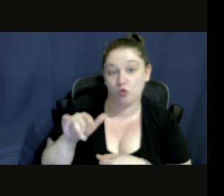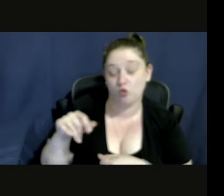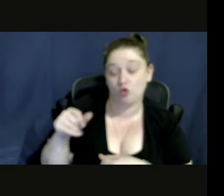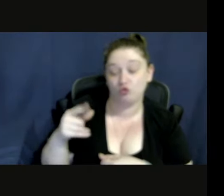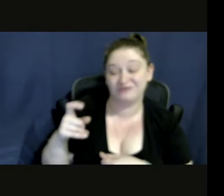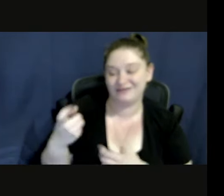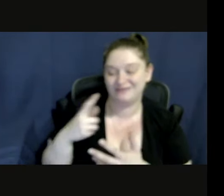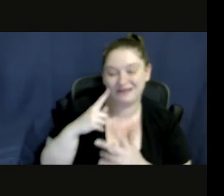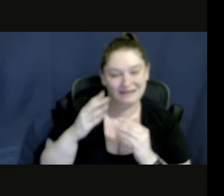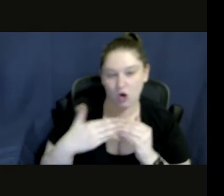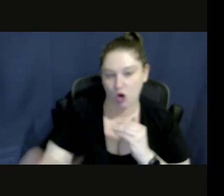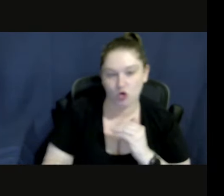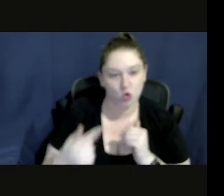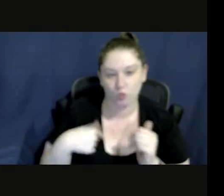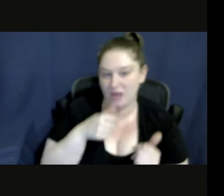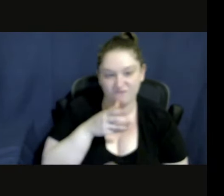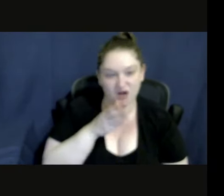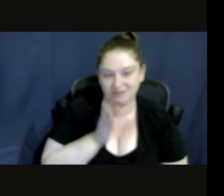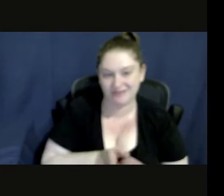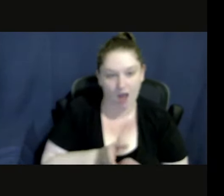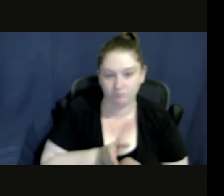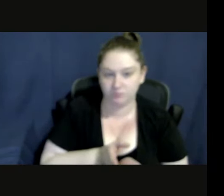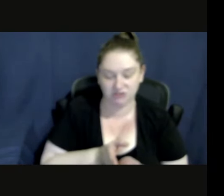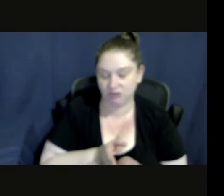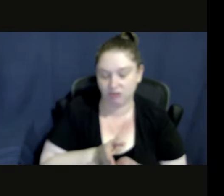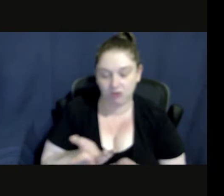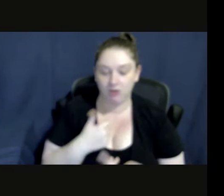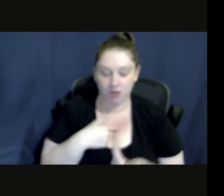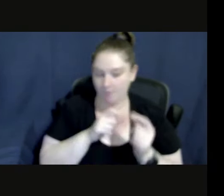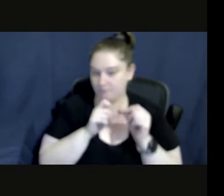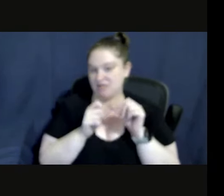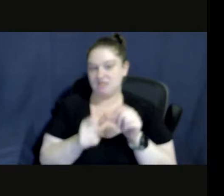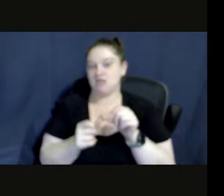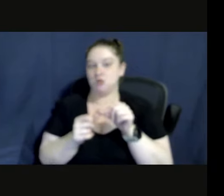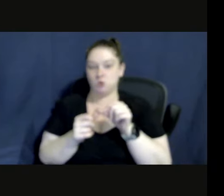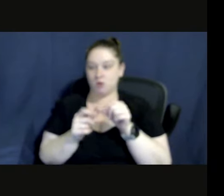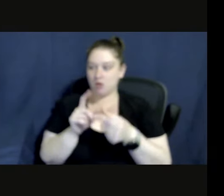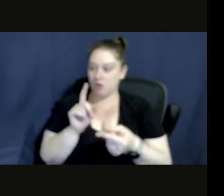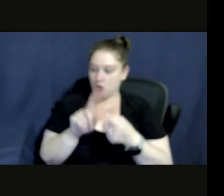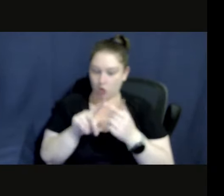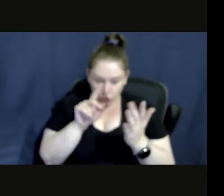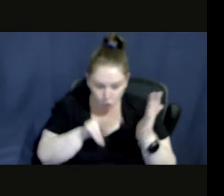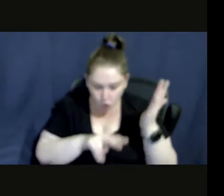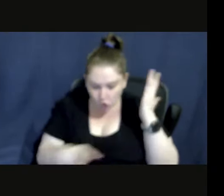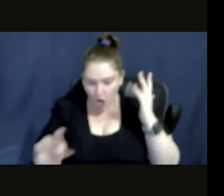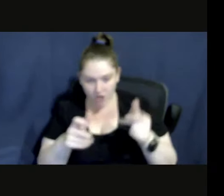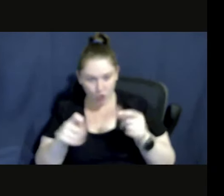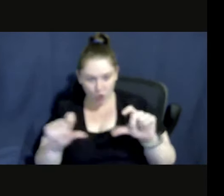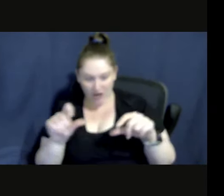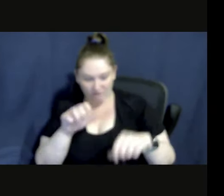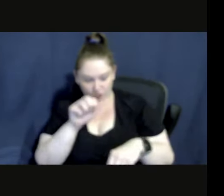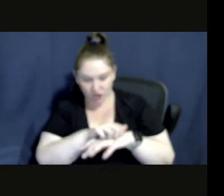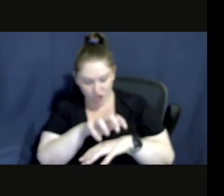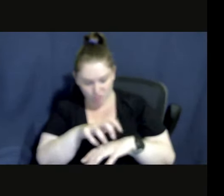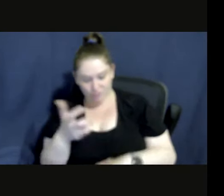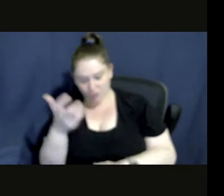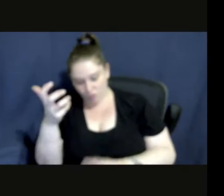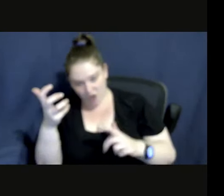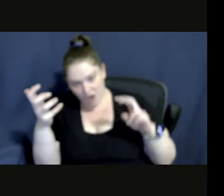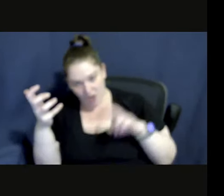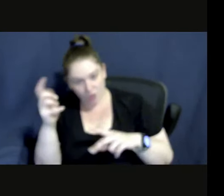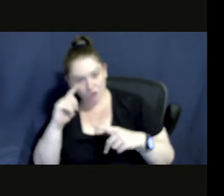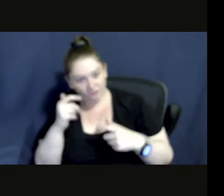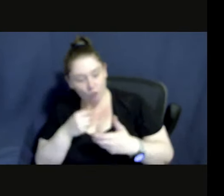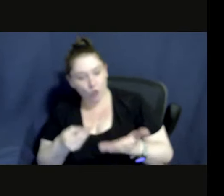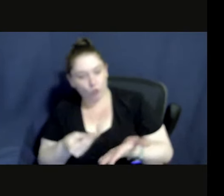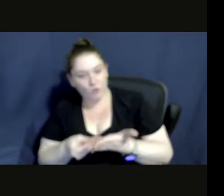haven't stopped with those. I'm continuing to look under every rock that I can for revenue, regardless of